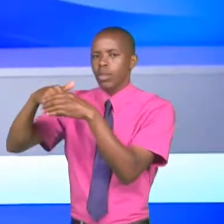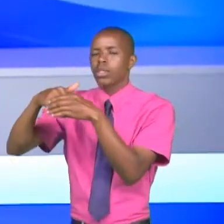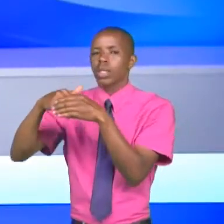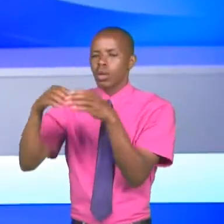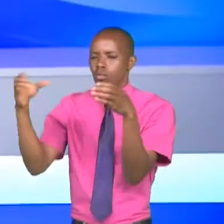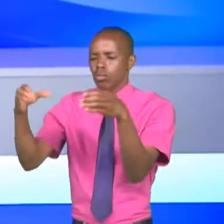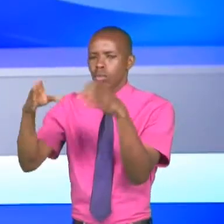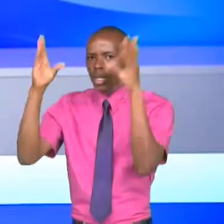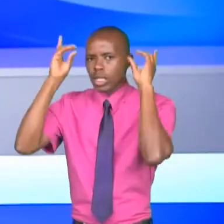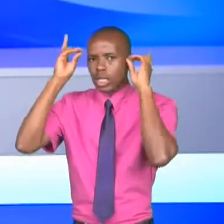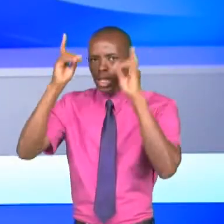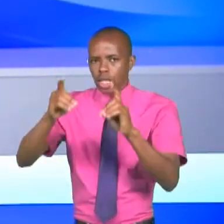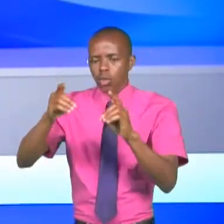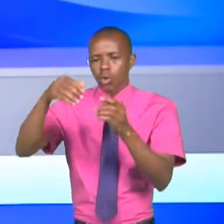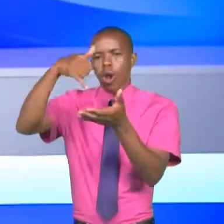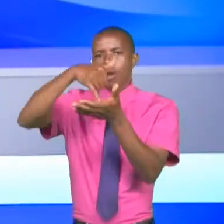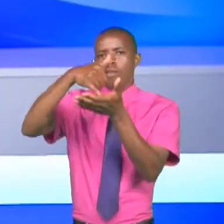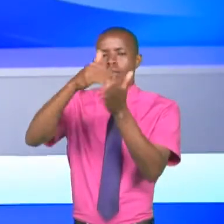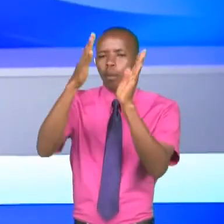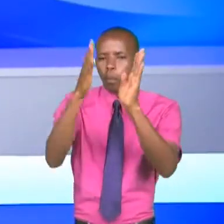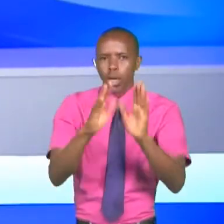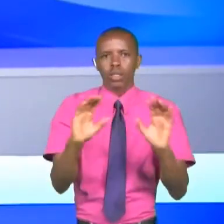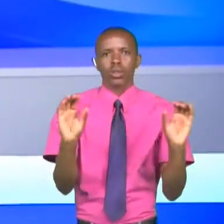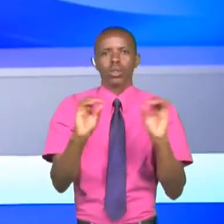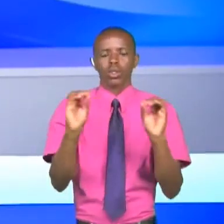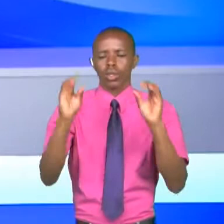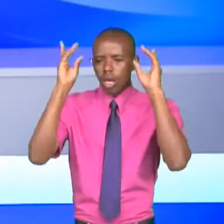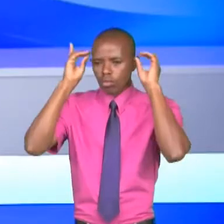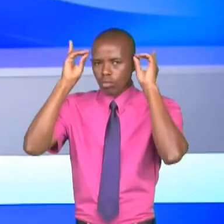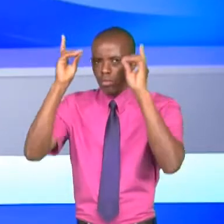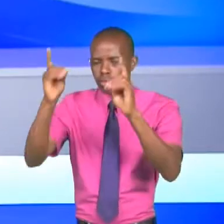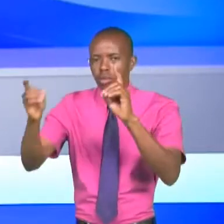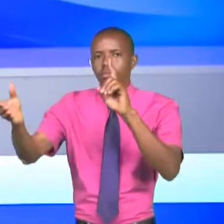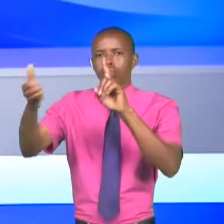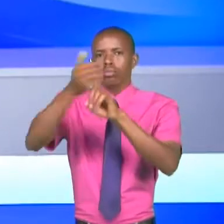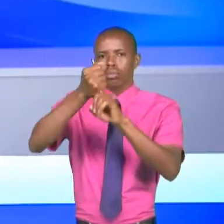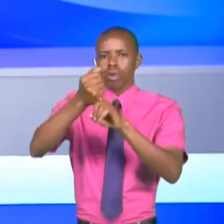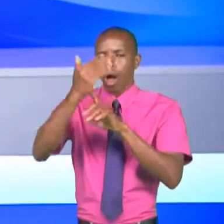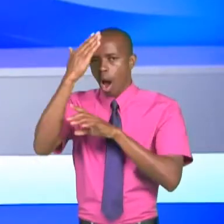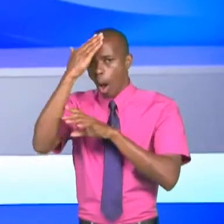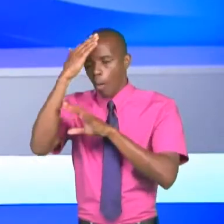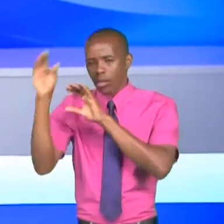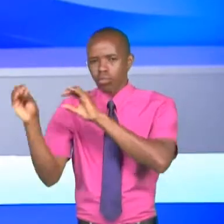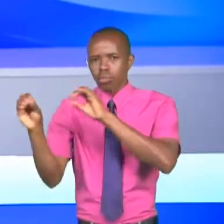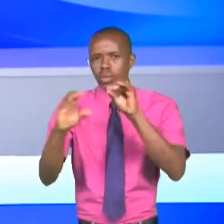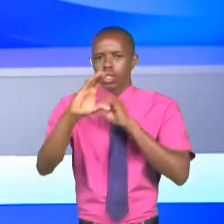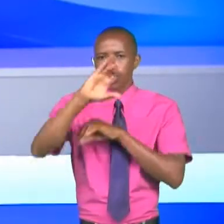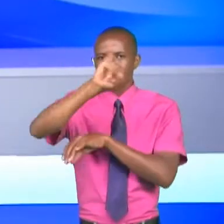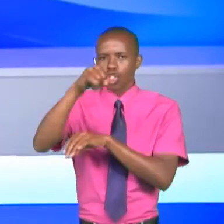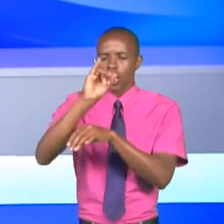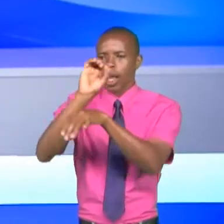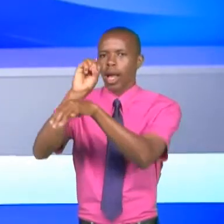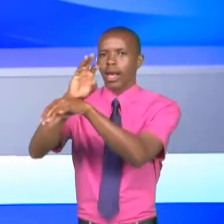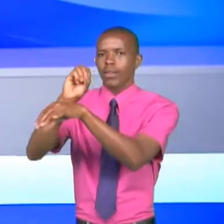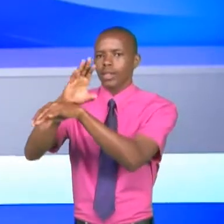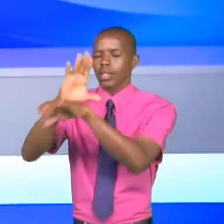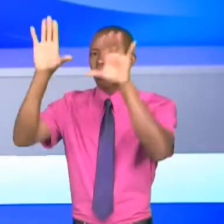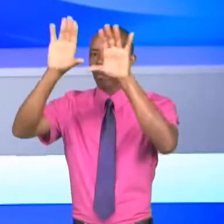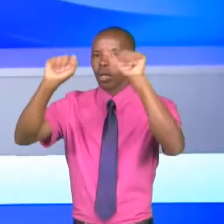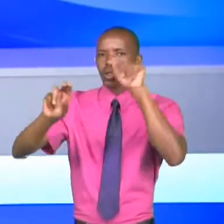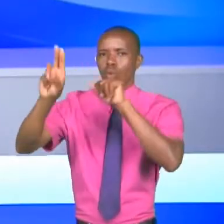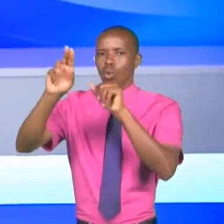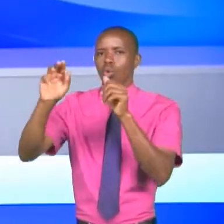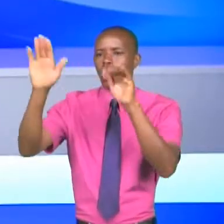decided not to field any candidate, saying the decision was reached after Monday's move by the Chief Justice advising the President to